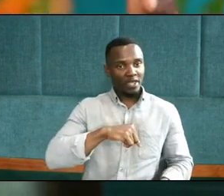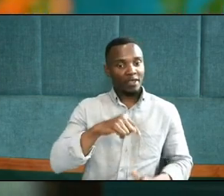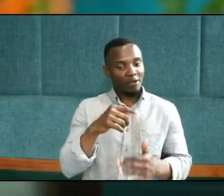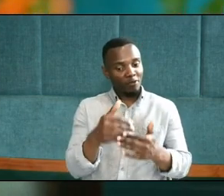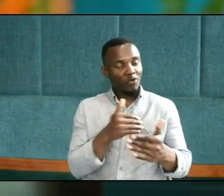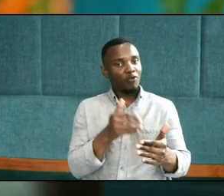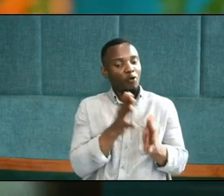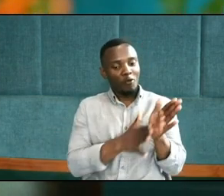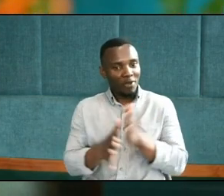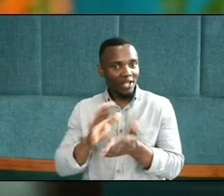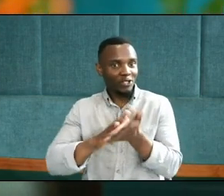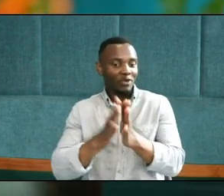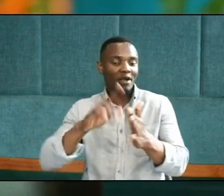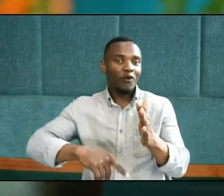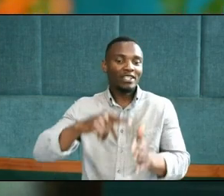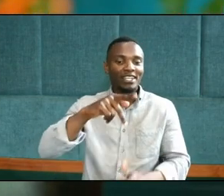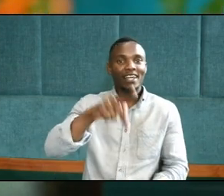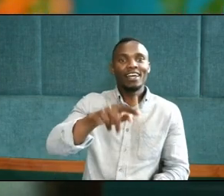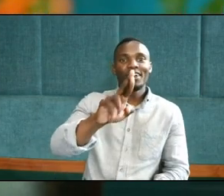prince. Okay?